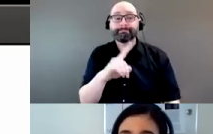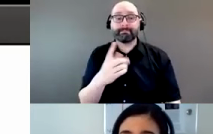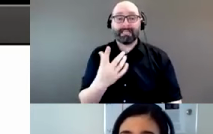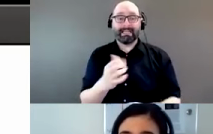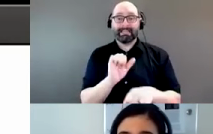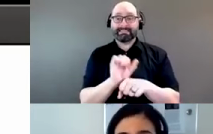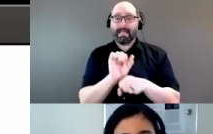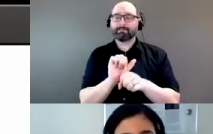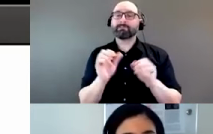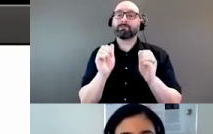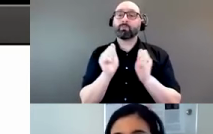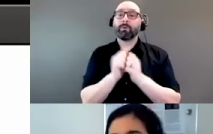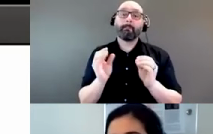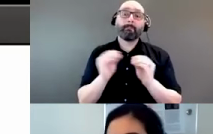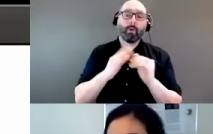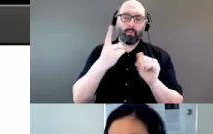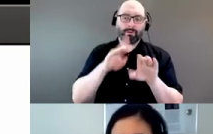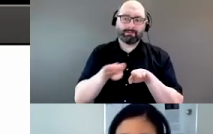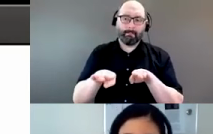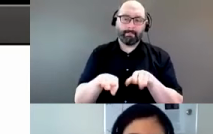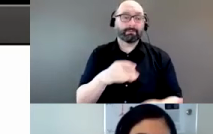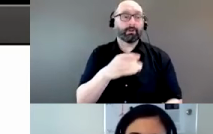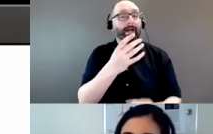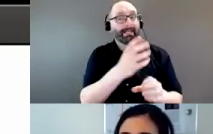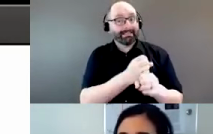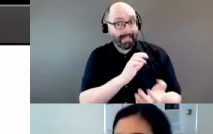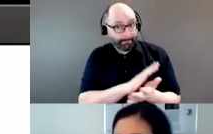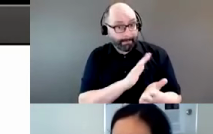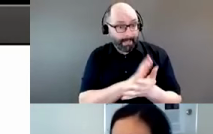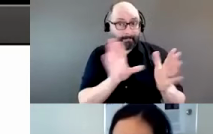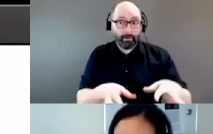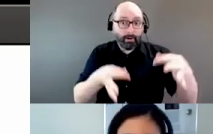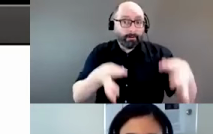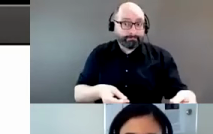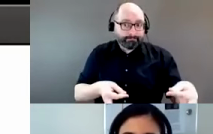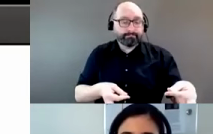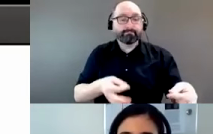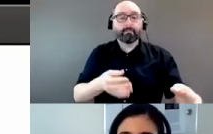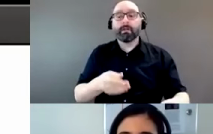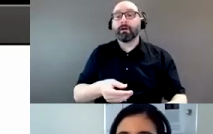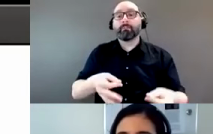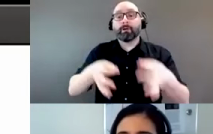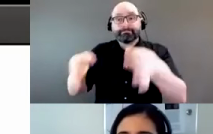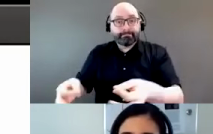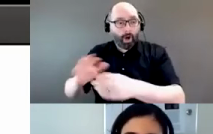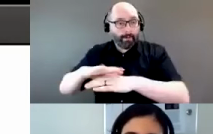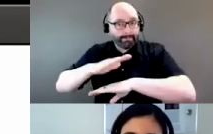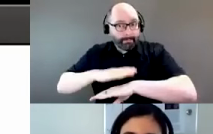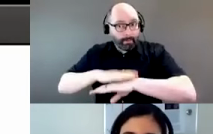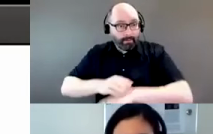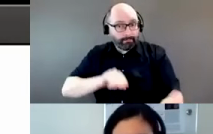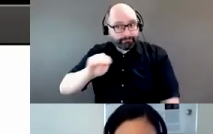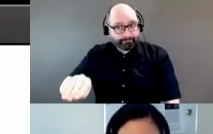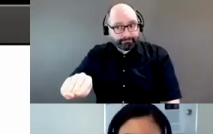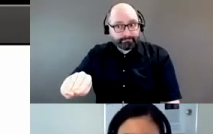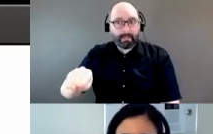that has more than one step, like, you know, take a piece of paper, put it, you know, on the countertop, and then